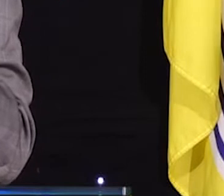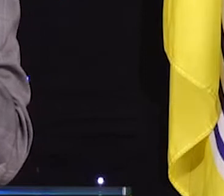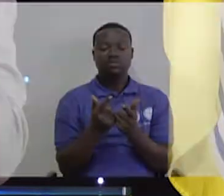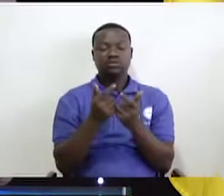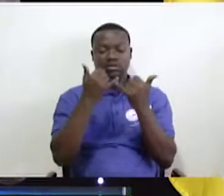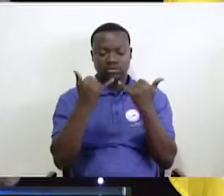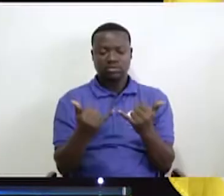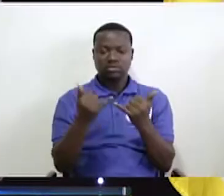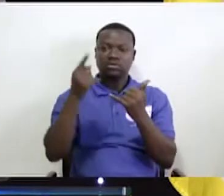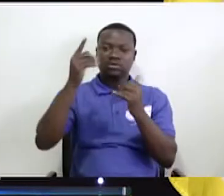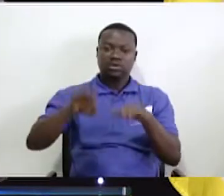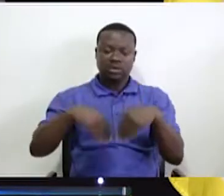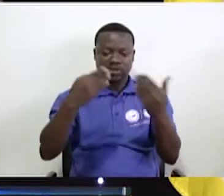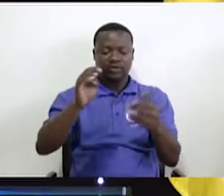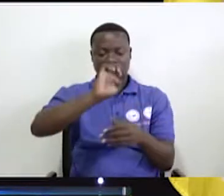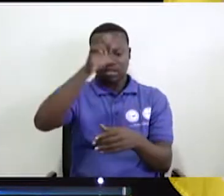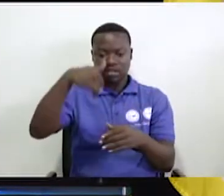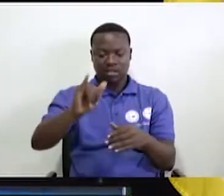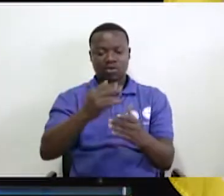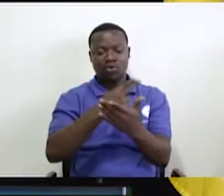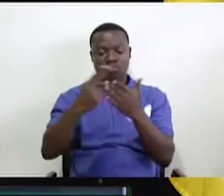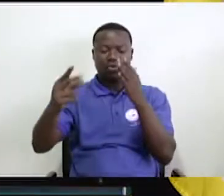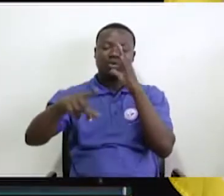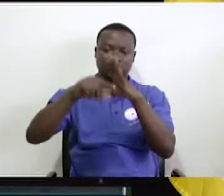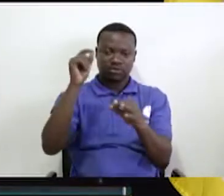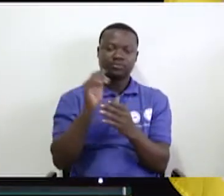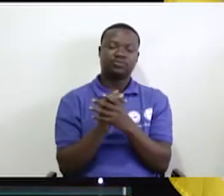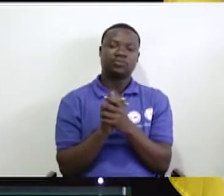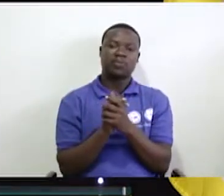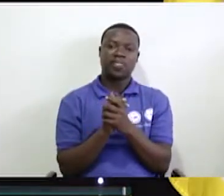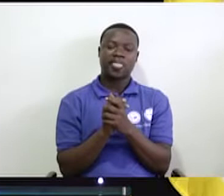he has given us the eternal Holy Spirit.